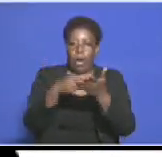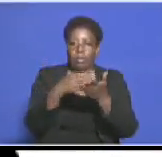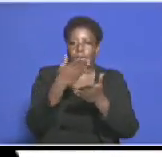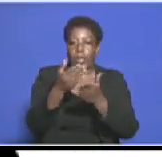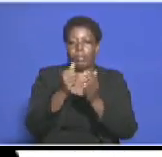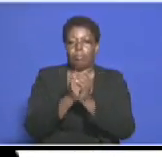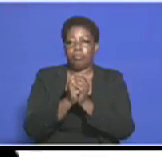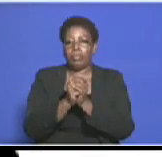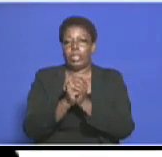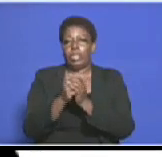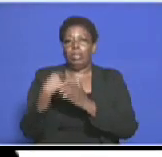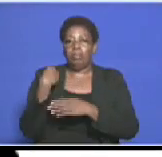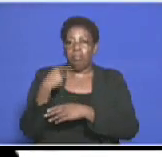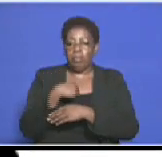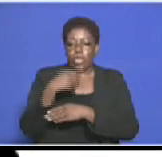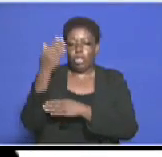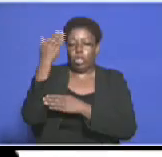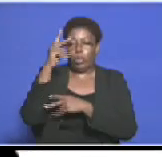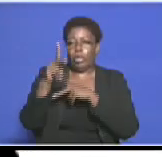Me new people,